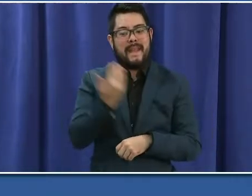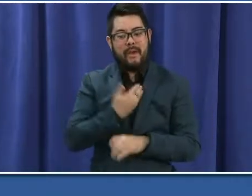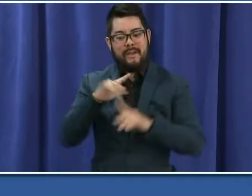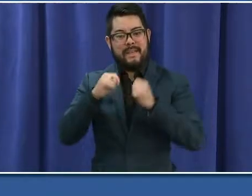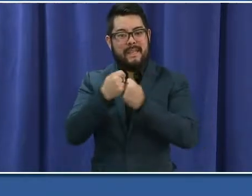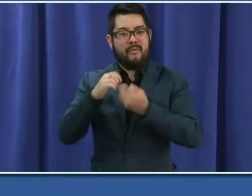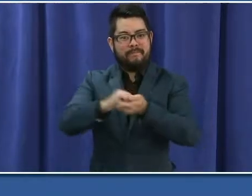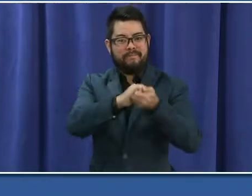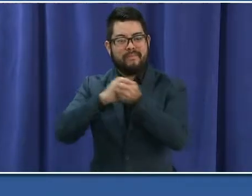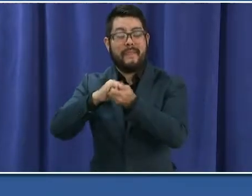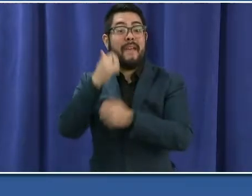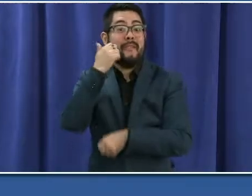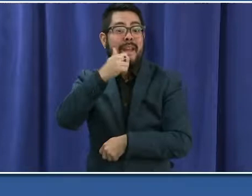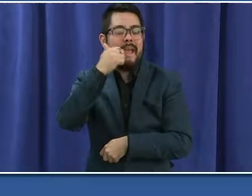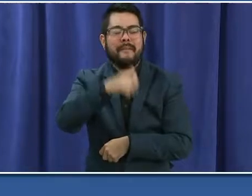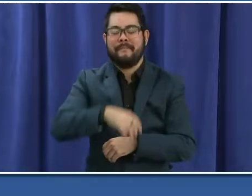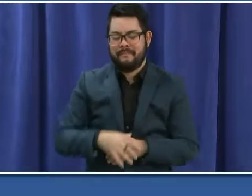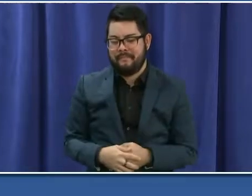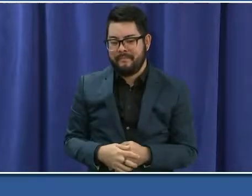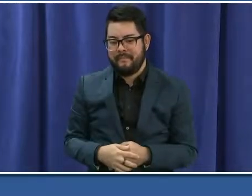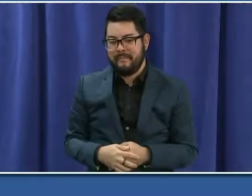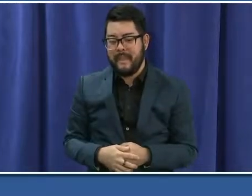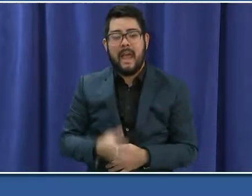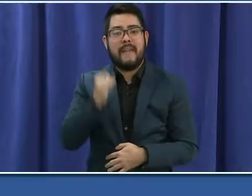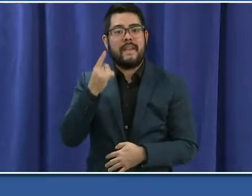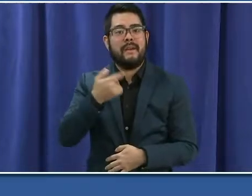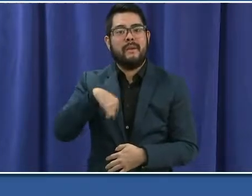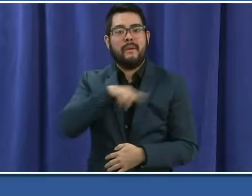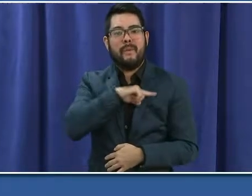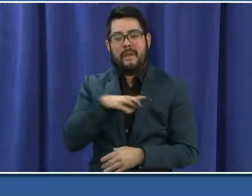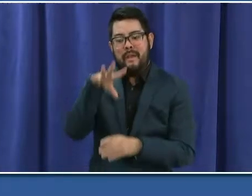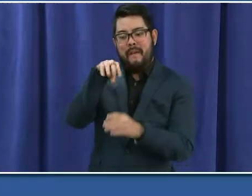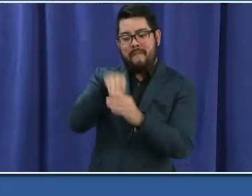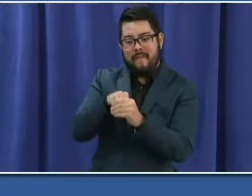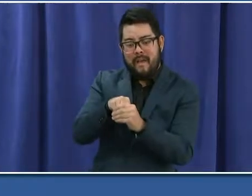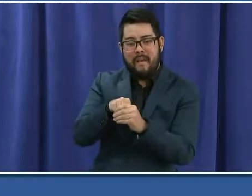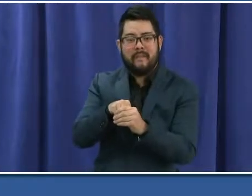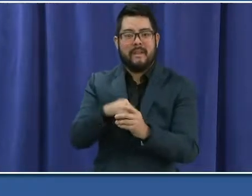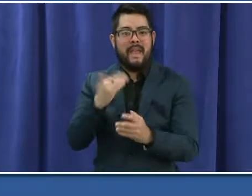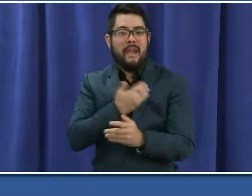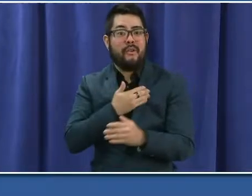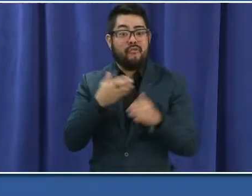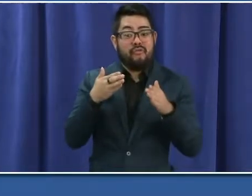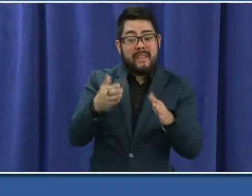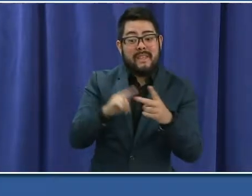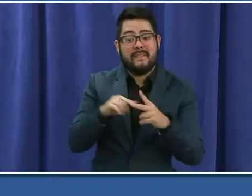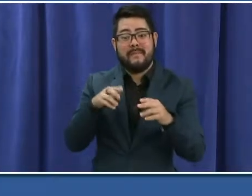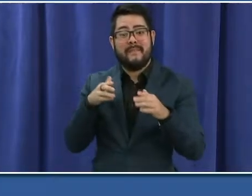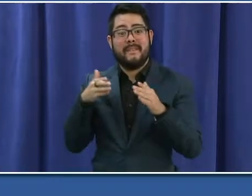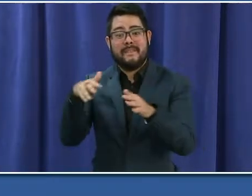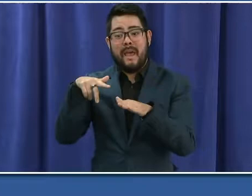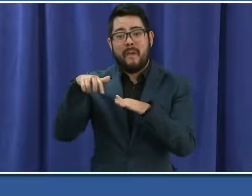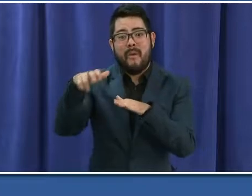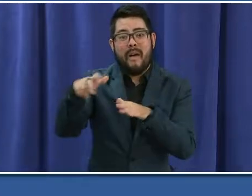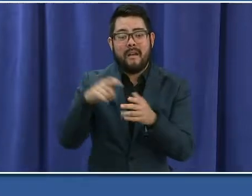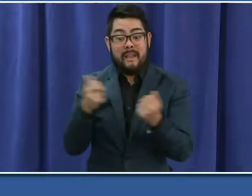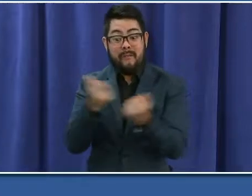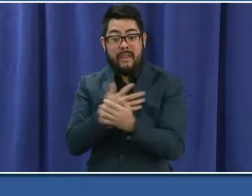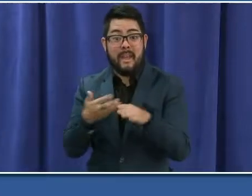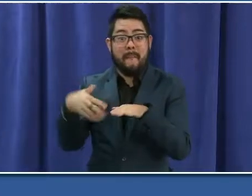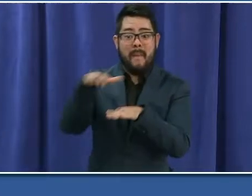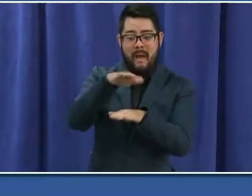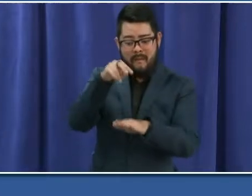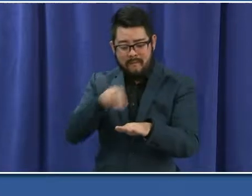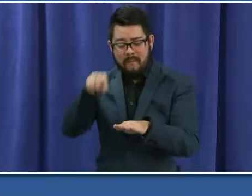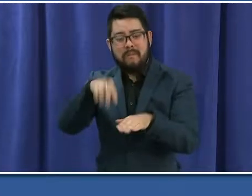together every day. We all have a stake in our streets and our sidewalks and what's underneath them and what's above them, and so we have to